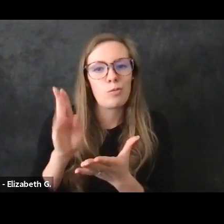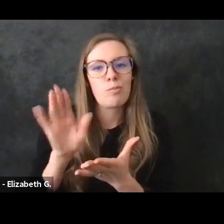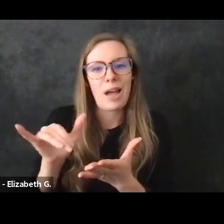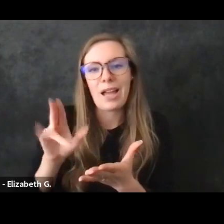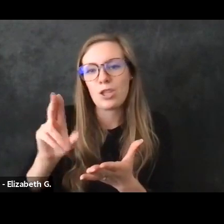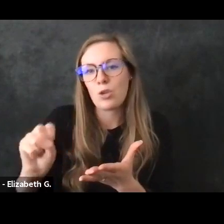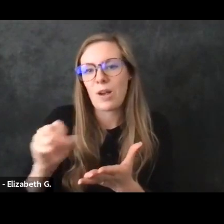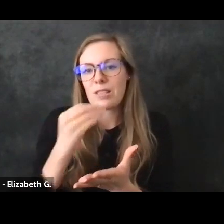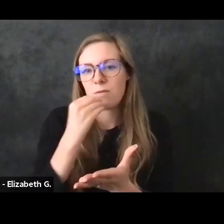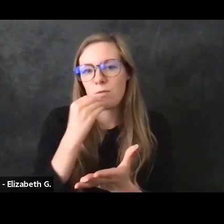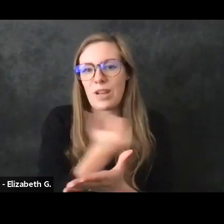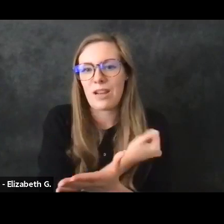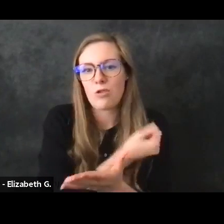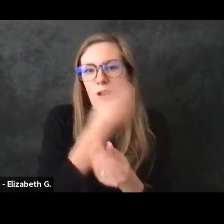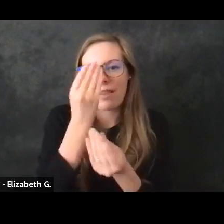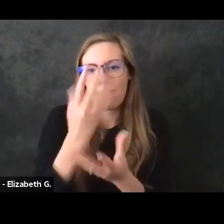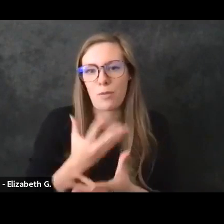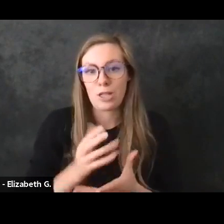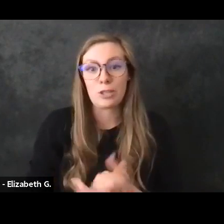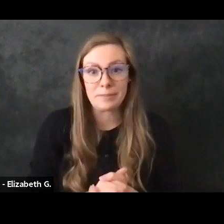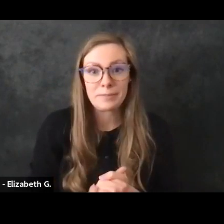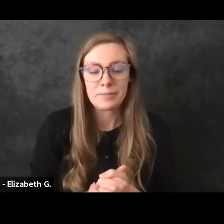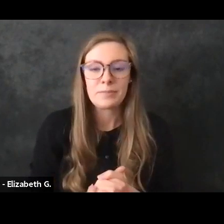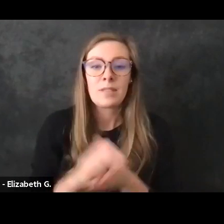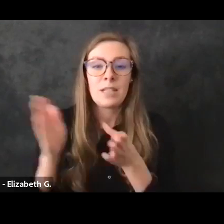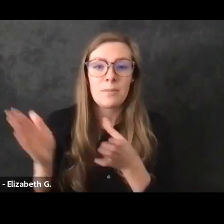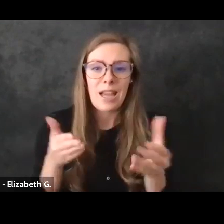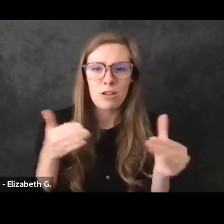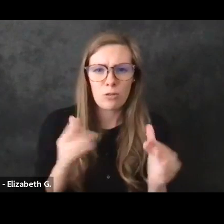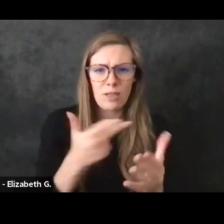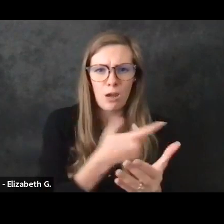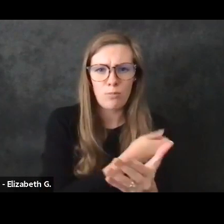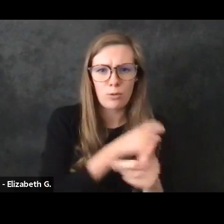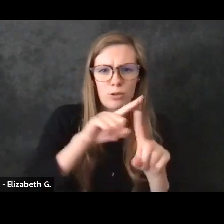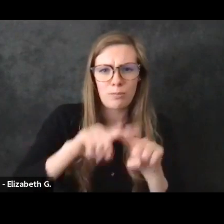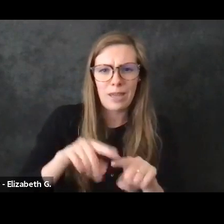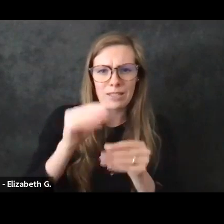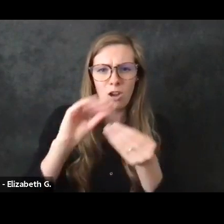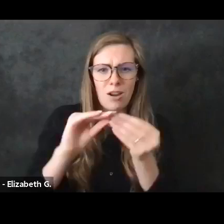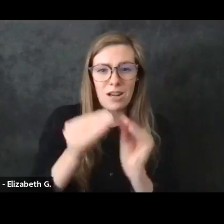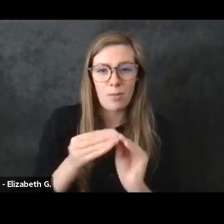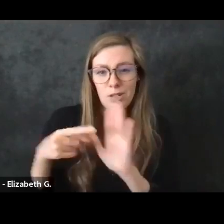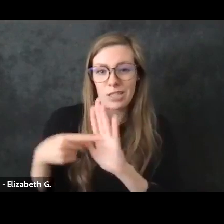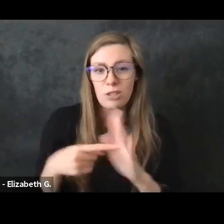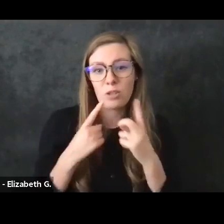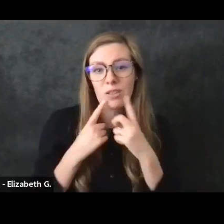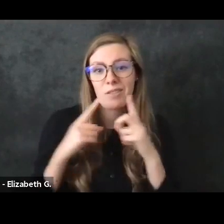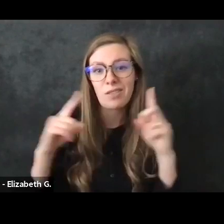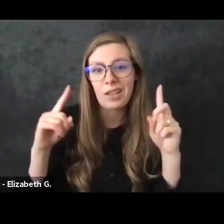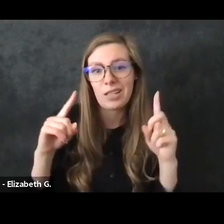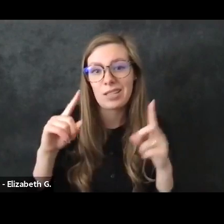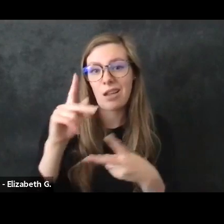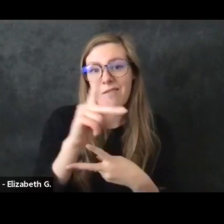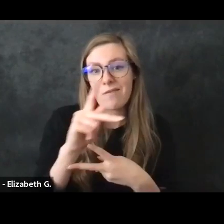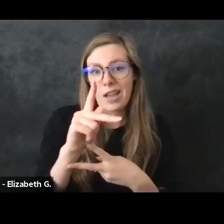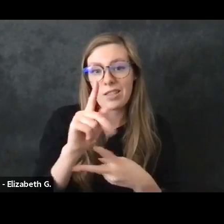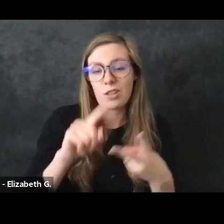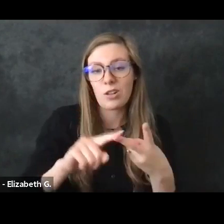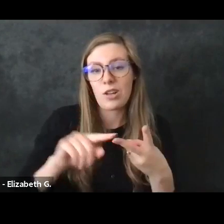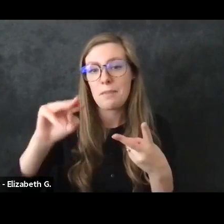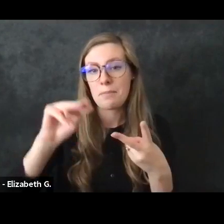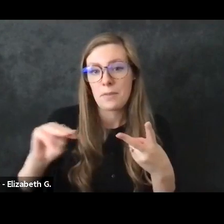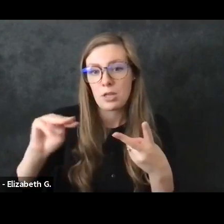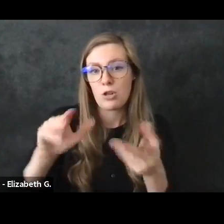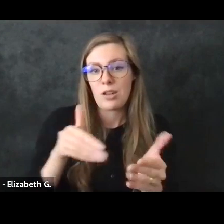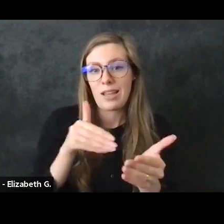Administration. These plans are for allowing boosters based on data that show the effectiveness of Pfizer and Moderna vaccines